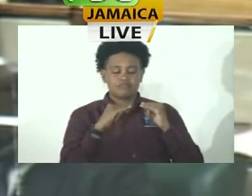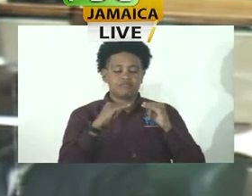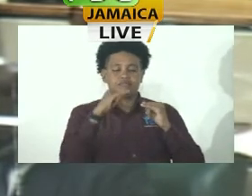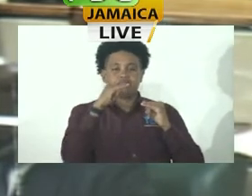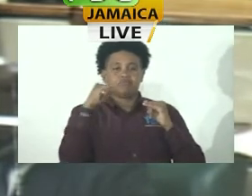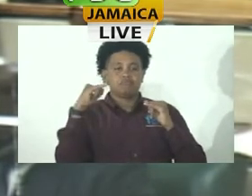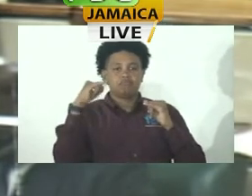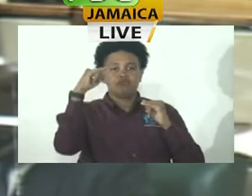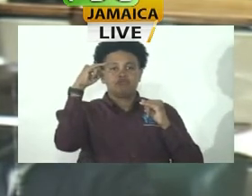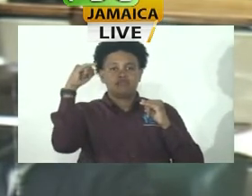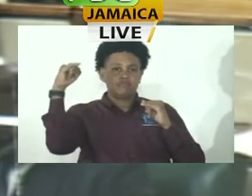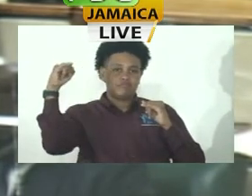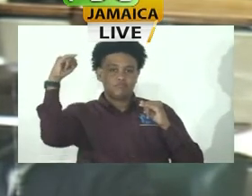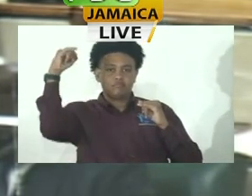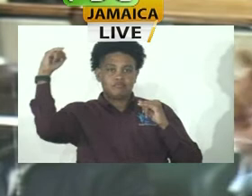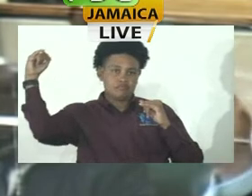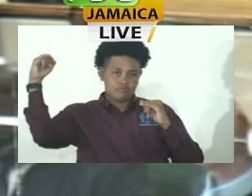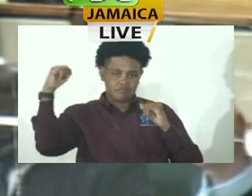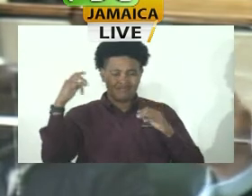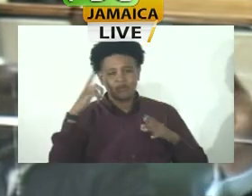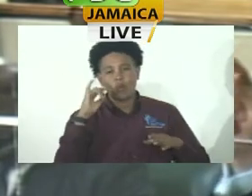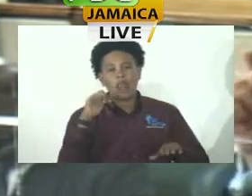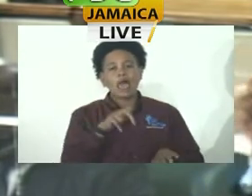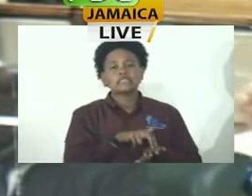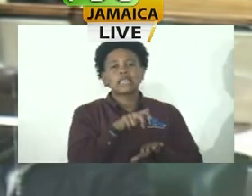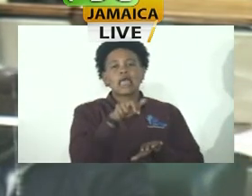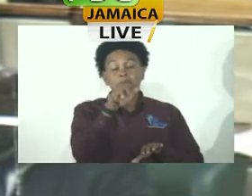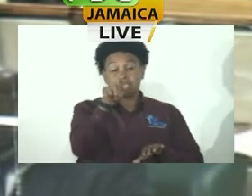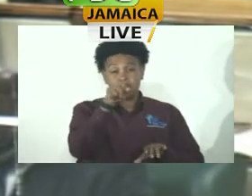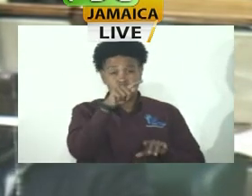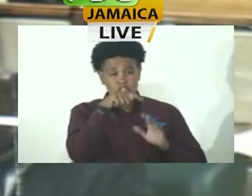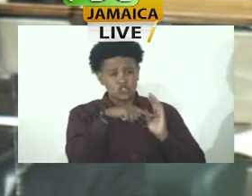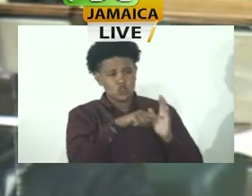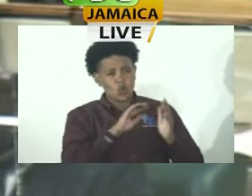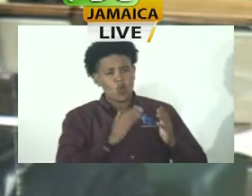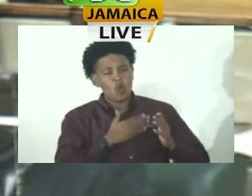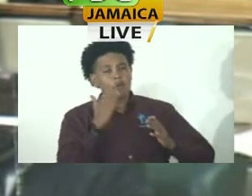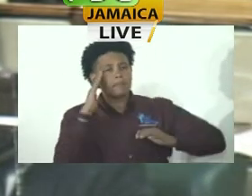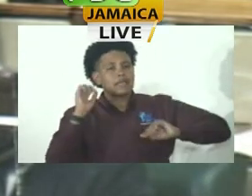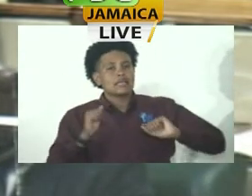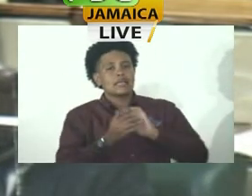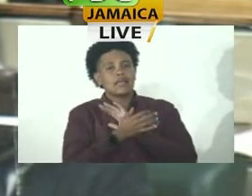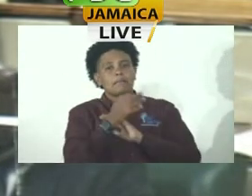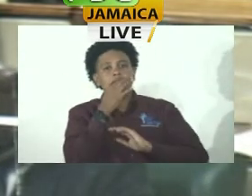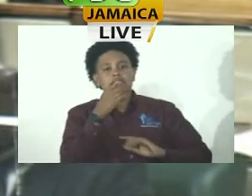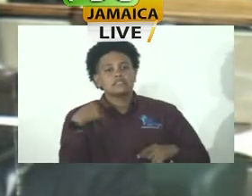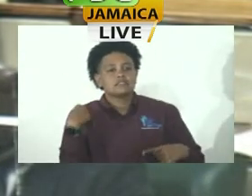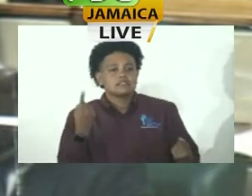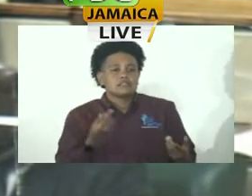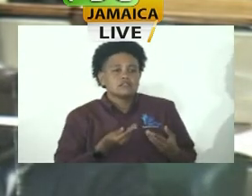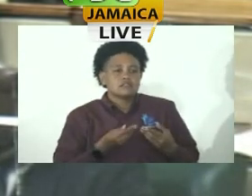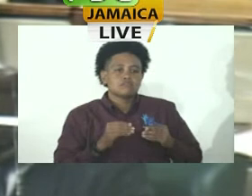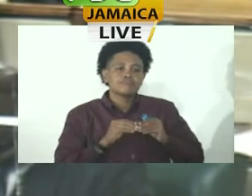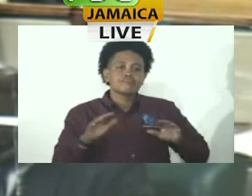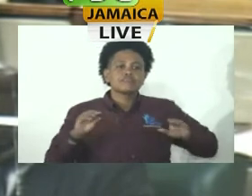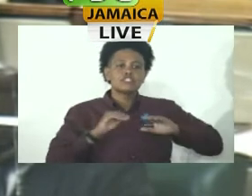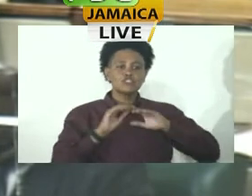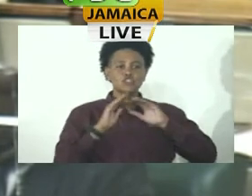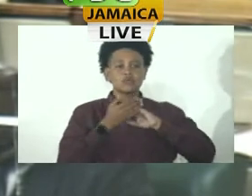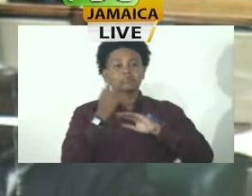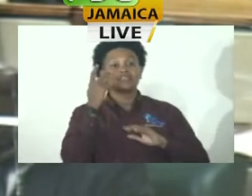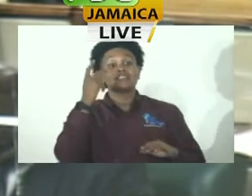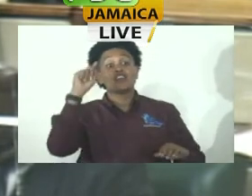you our bed capacity since the outbreak in jamaica and you can see that the government